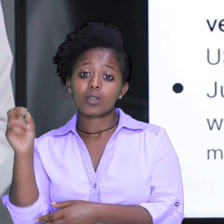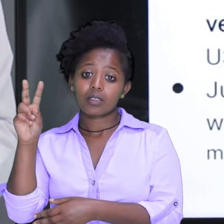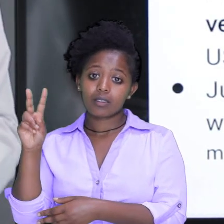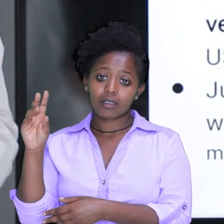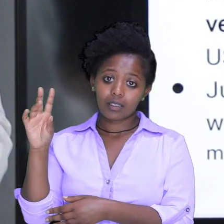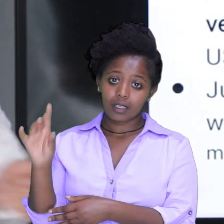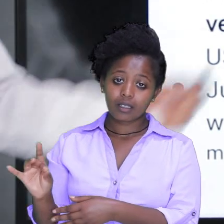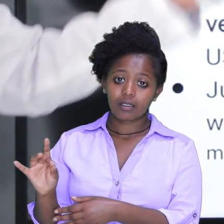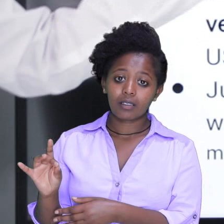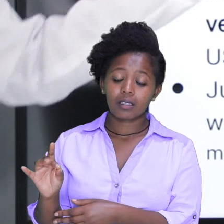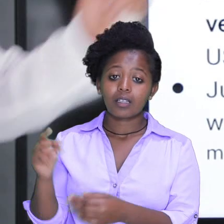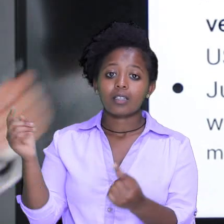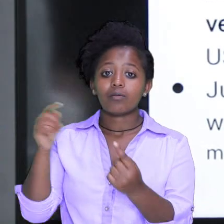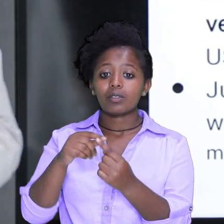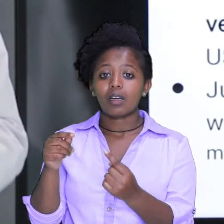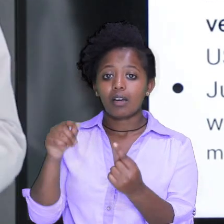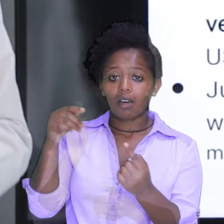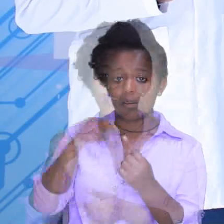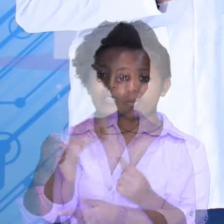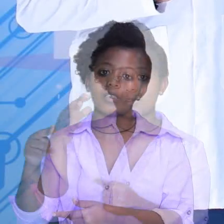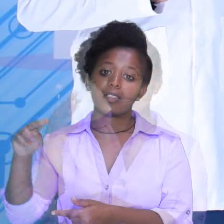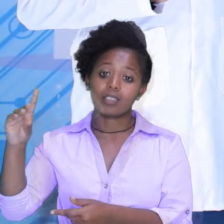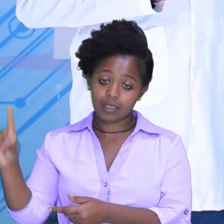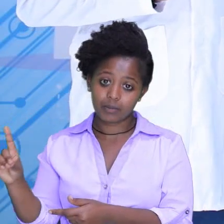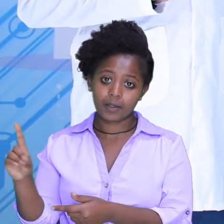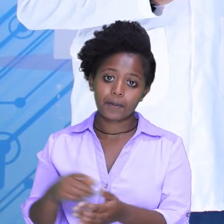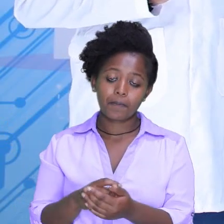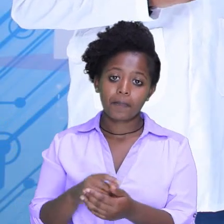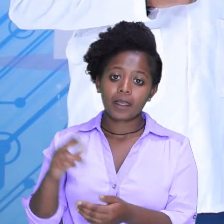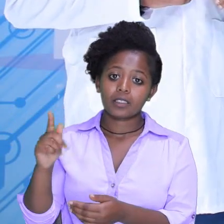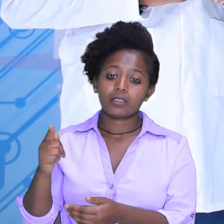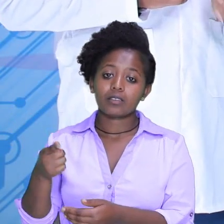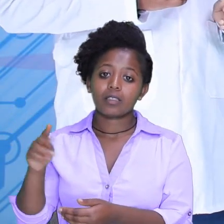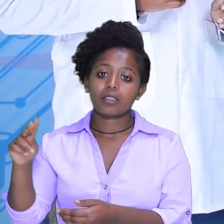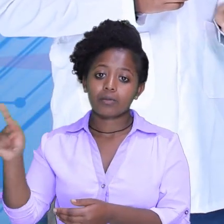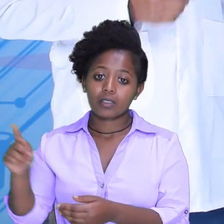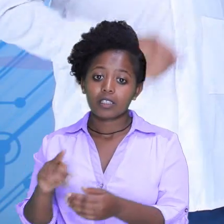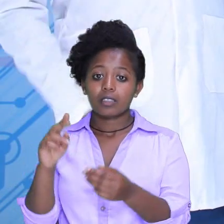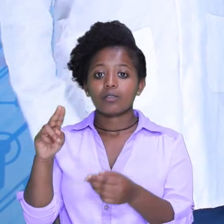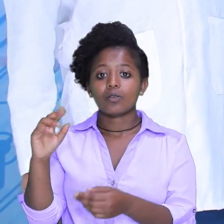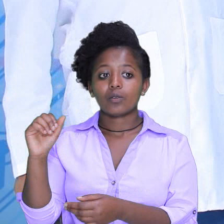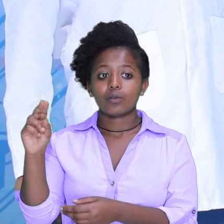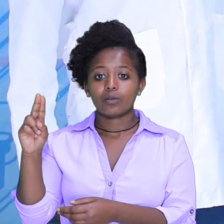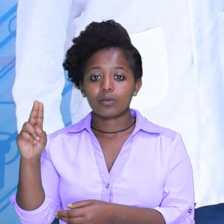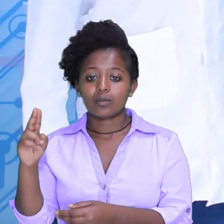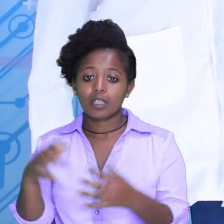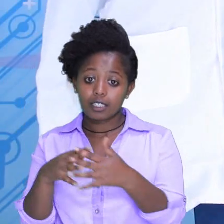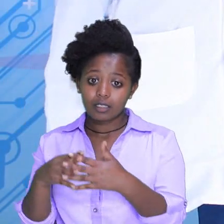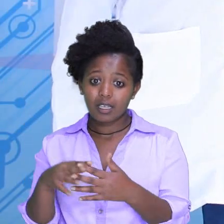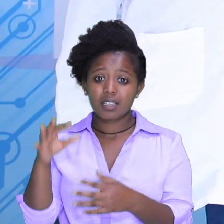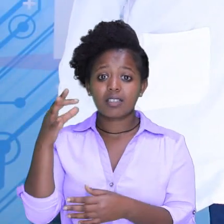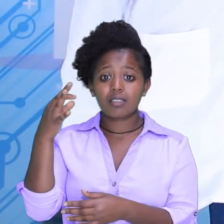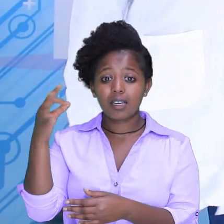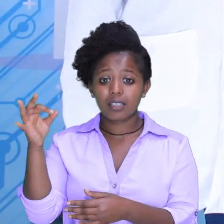1928 up to 1945. GNP, or the gross national product of USA, rise from